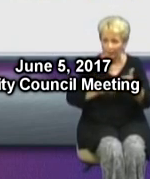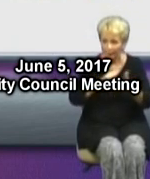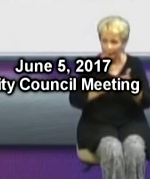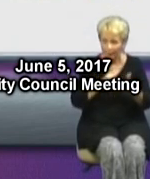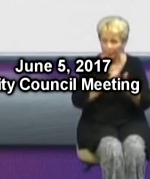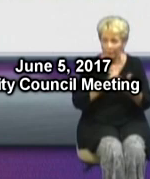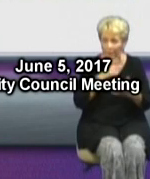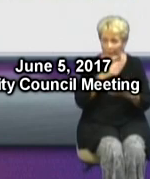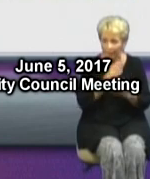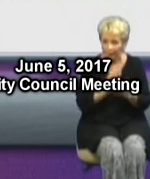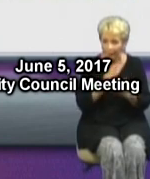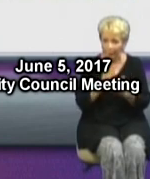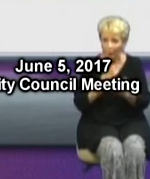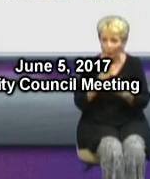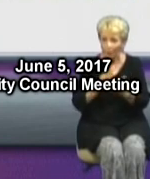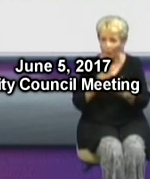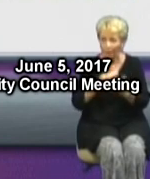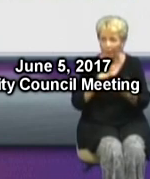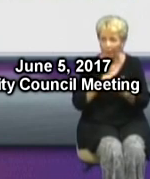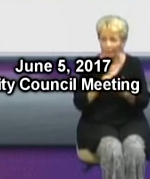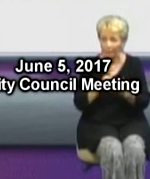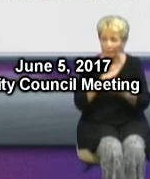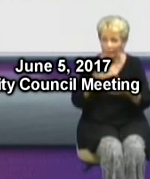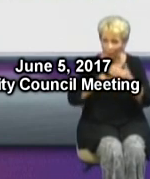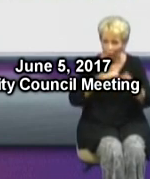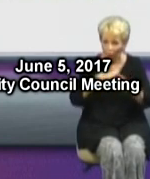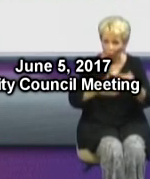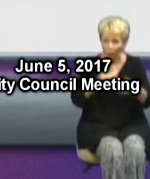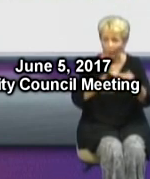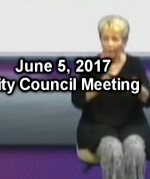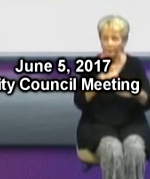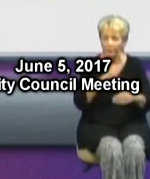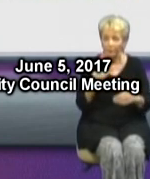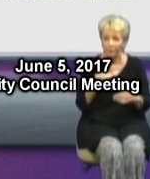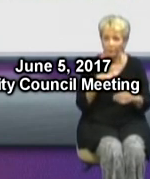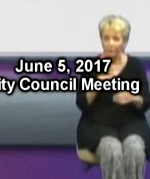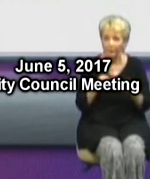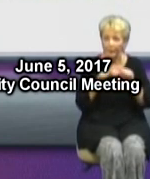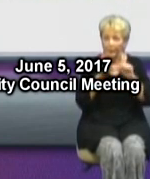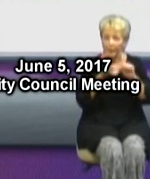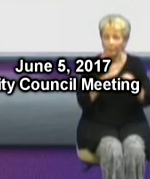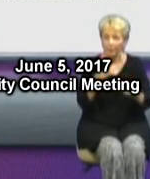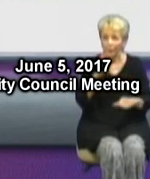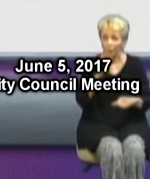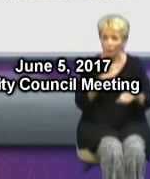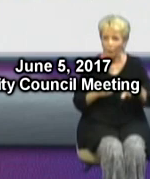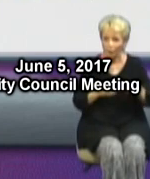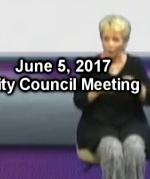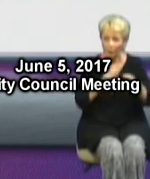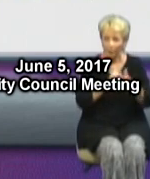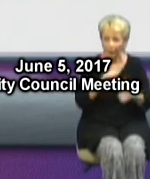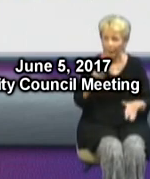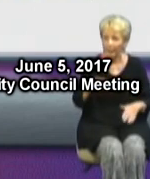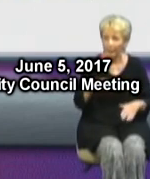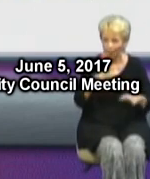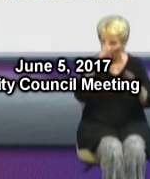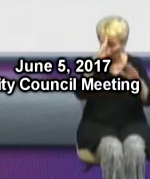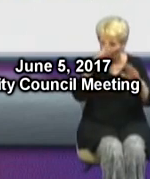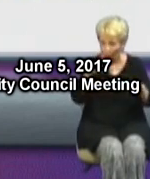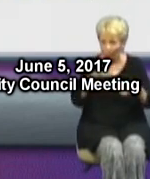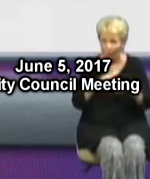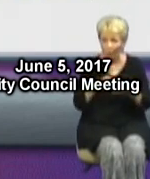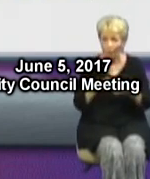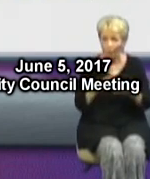pieces at the time, chew that elephant up along the way, and keep any rate increases that are necessary, hopefully in